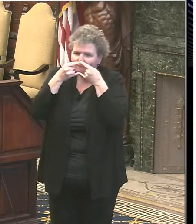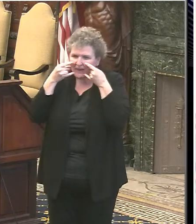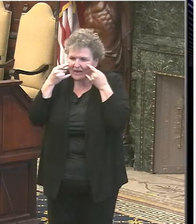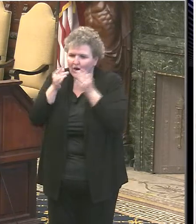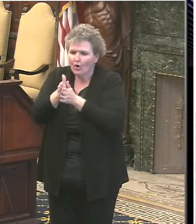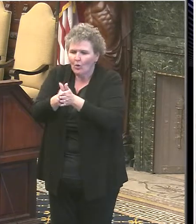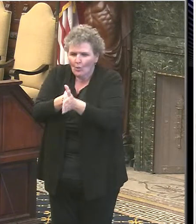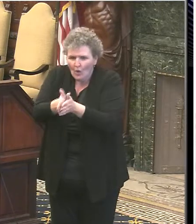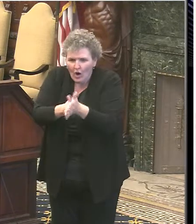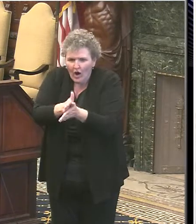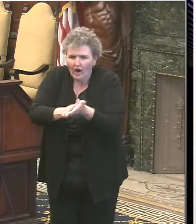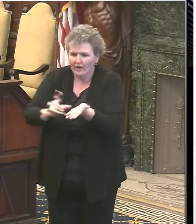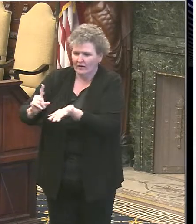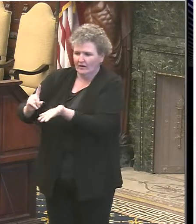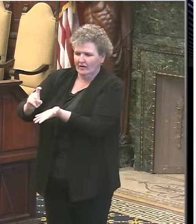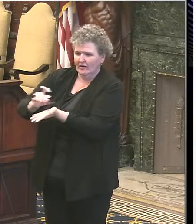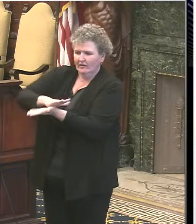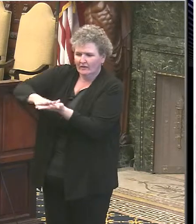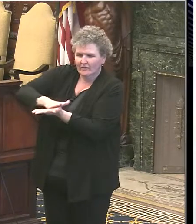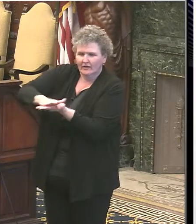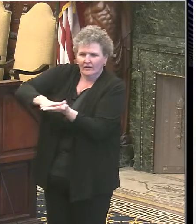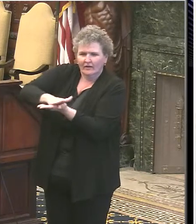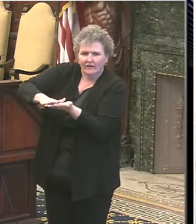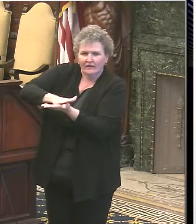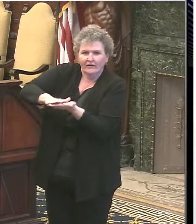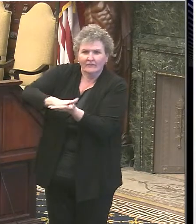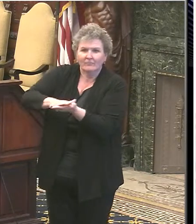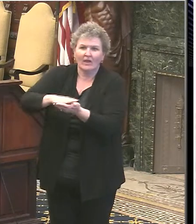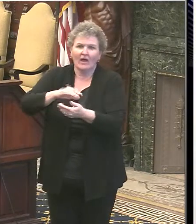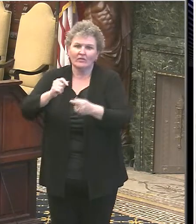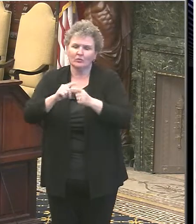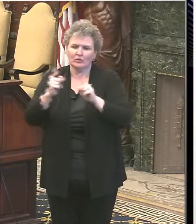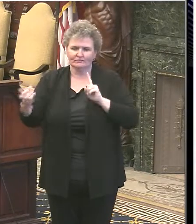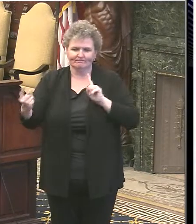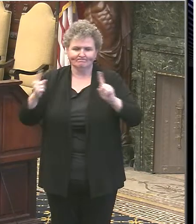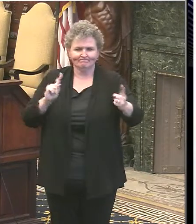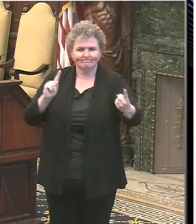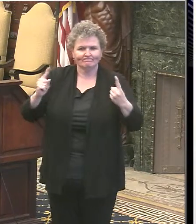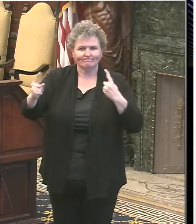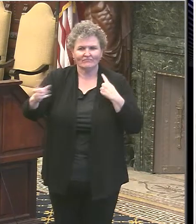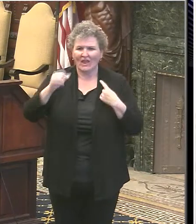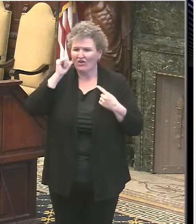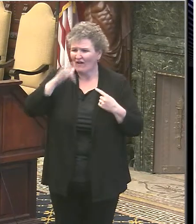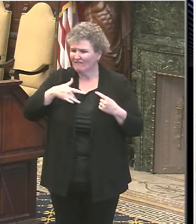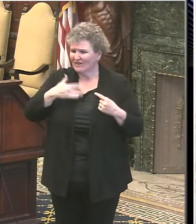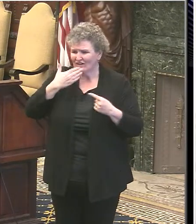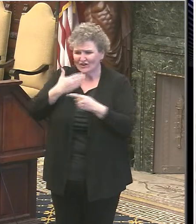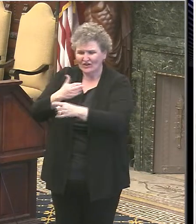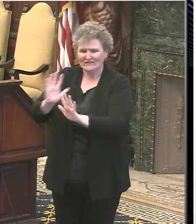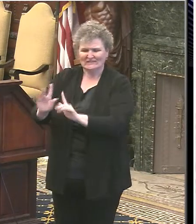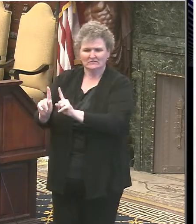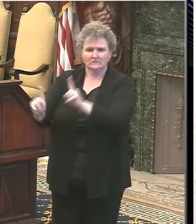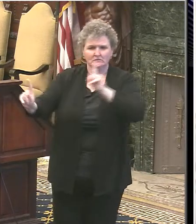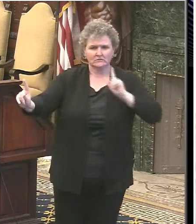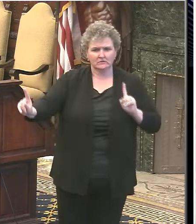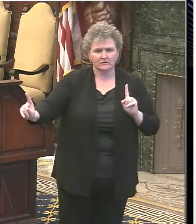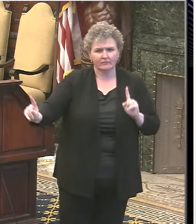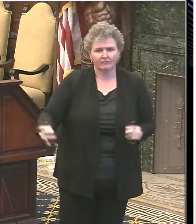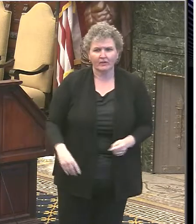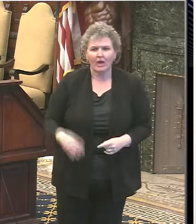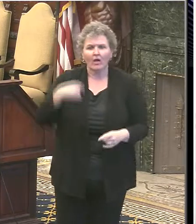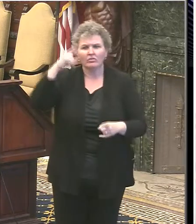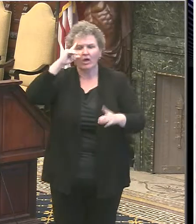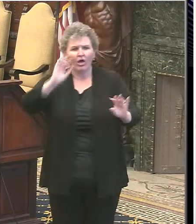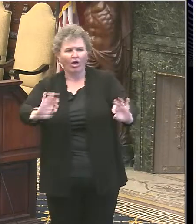hands, using hand sanitizer, and staying away from others if you're not feeling well. Now is not the time to let our guards down. Like